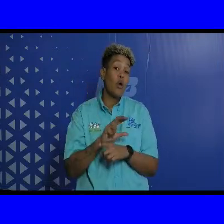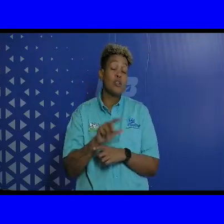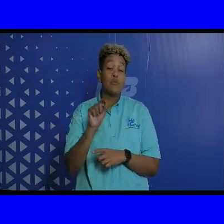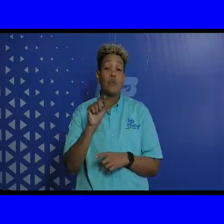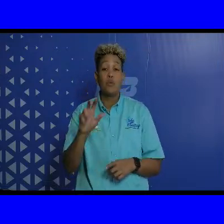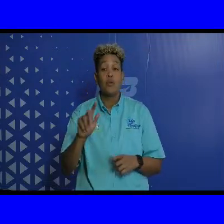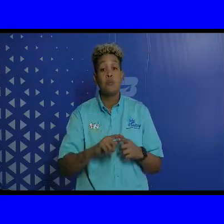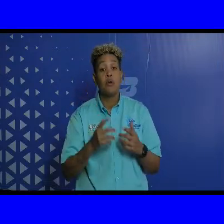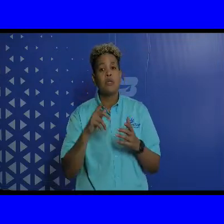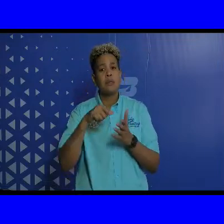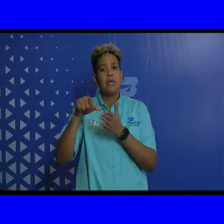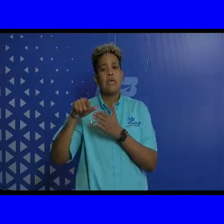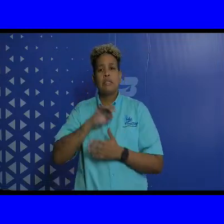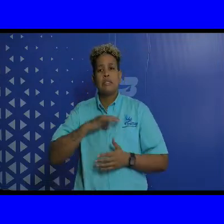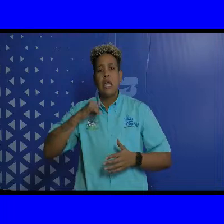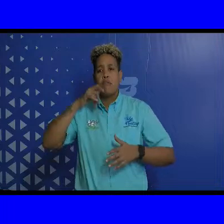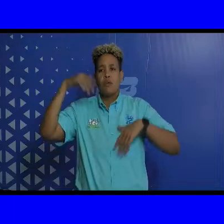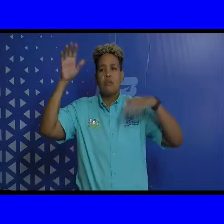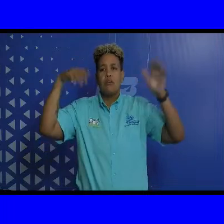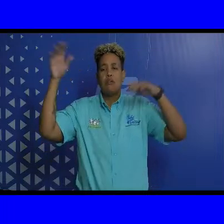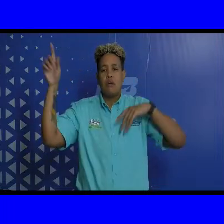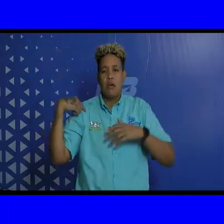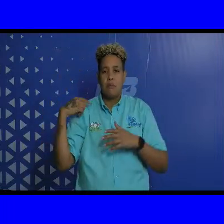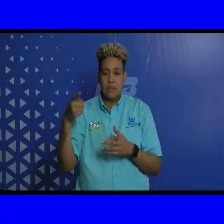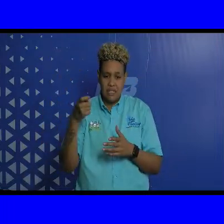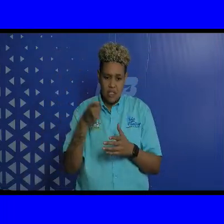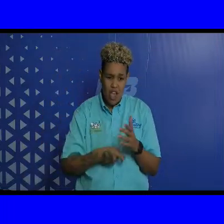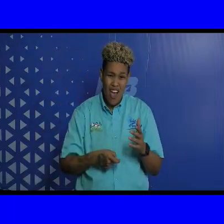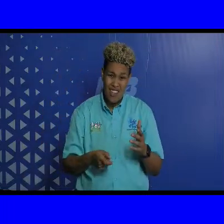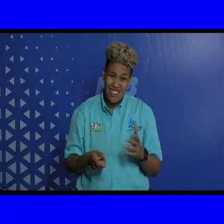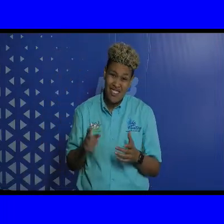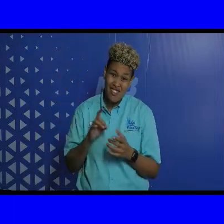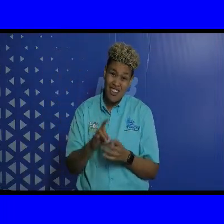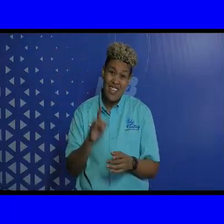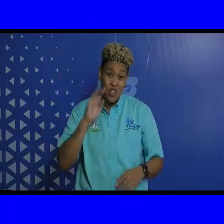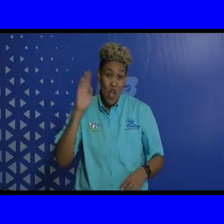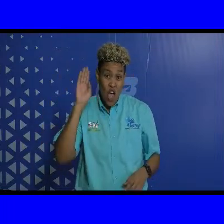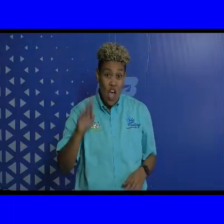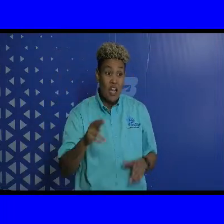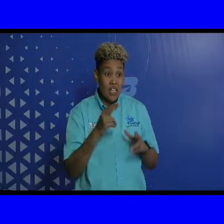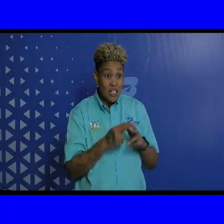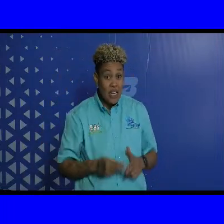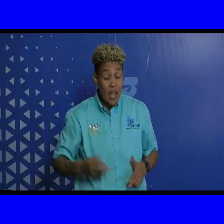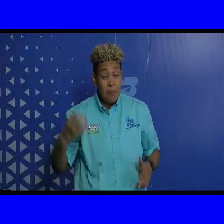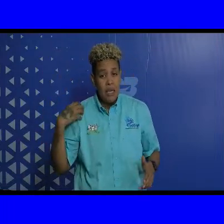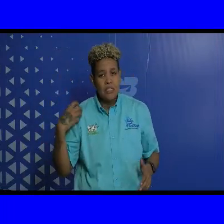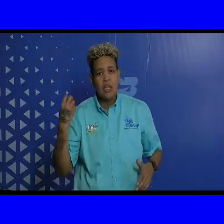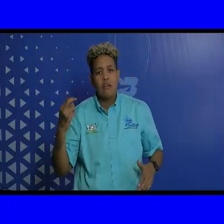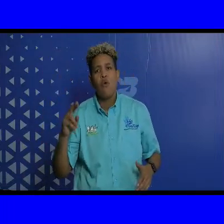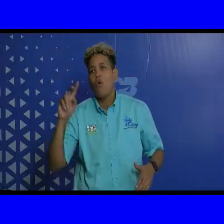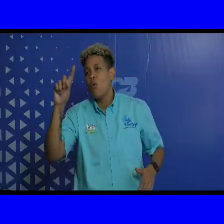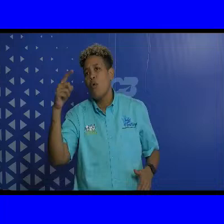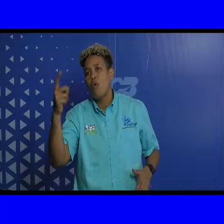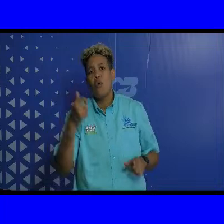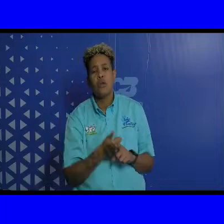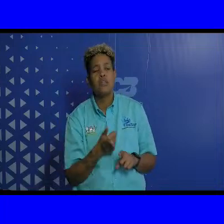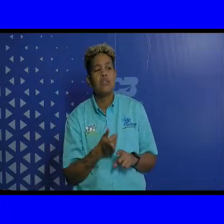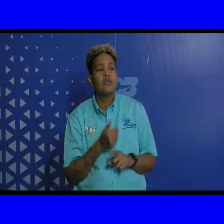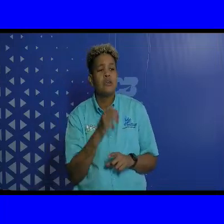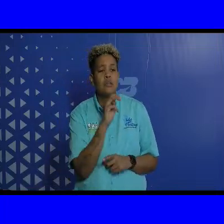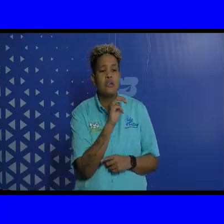2023 and separation costs, were these costs related largely to all the named executives or just